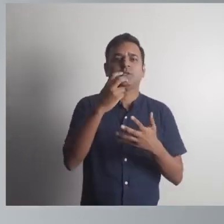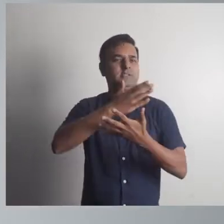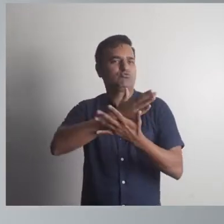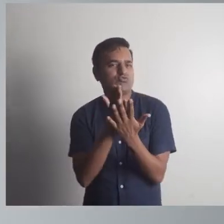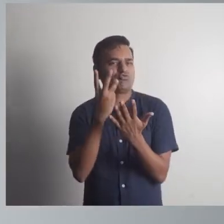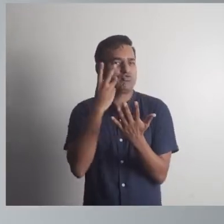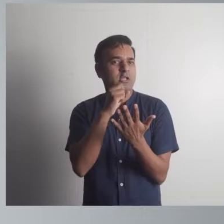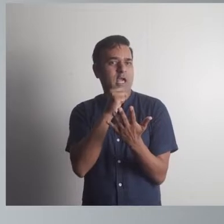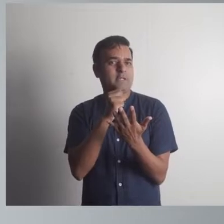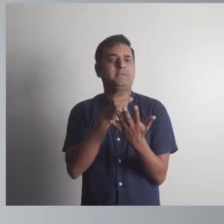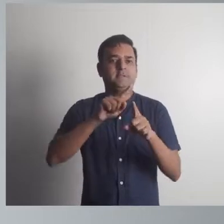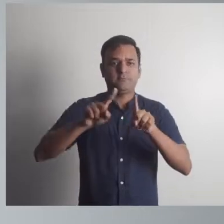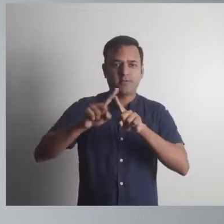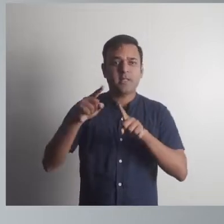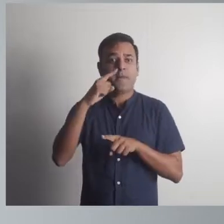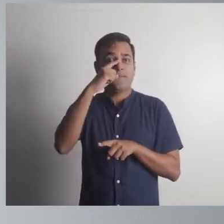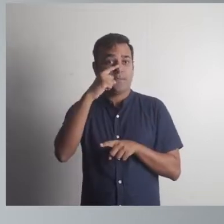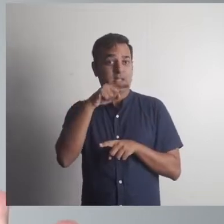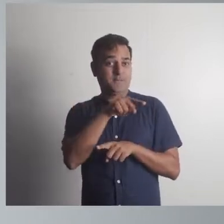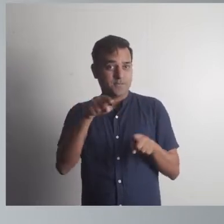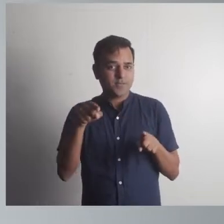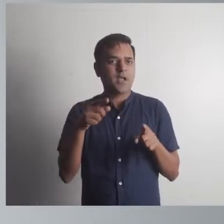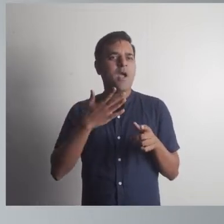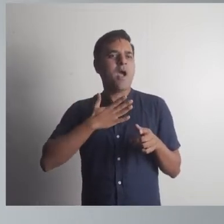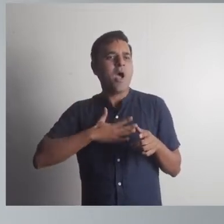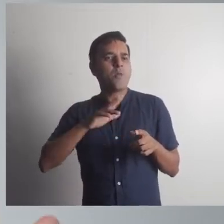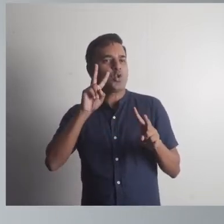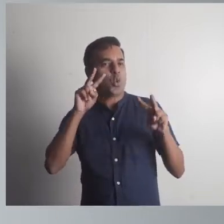our lives. It's really simple. And to those who say, oh,